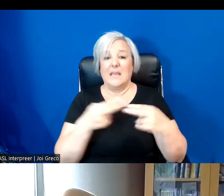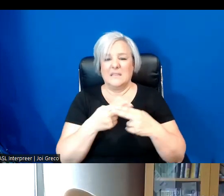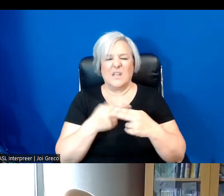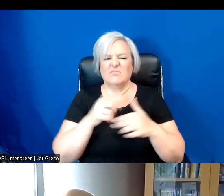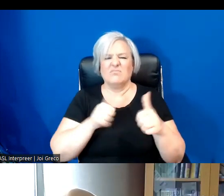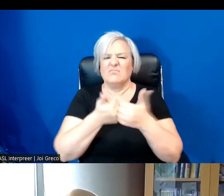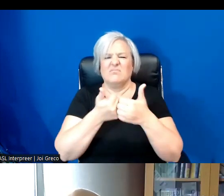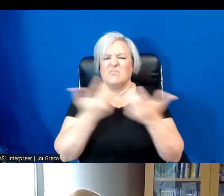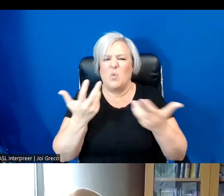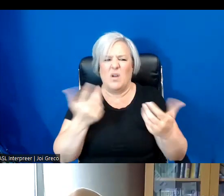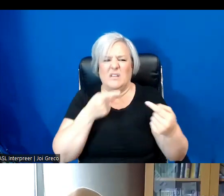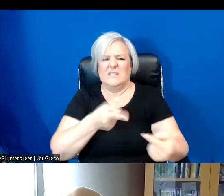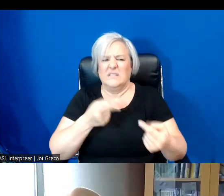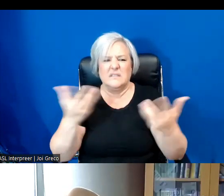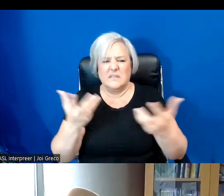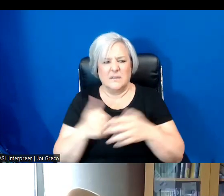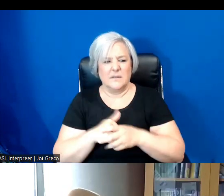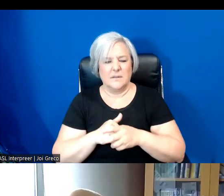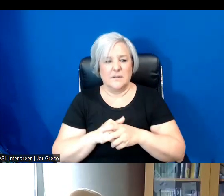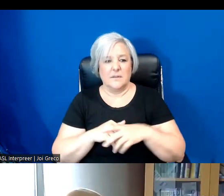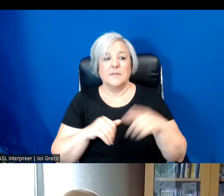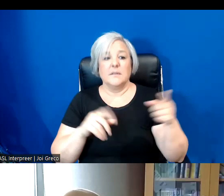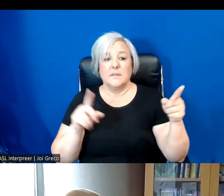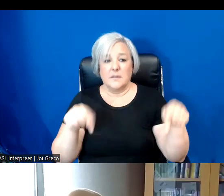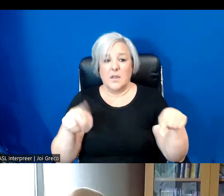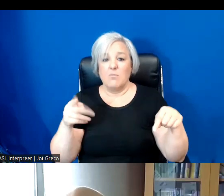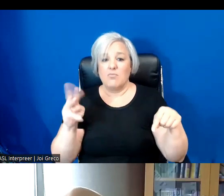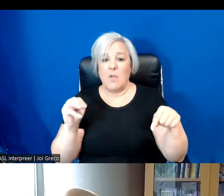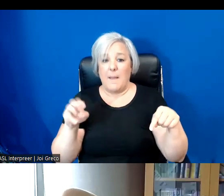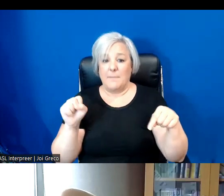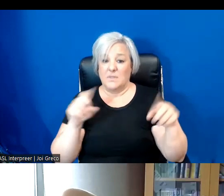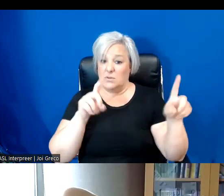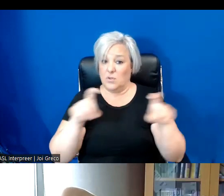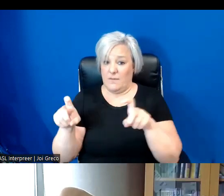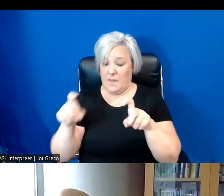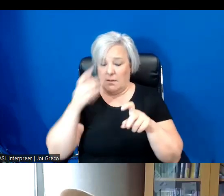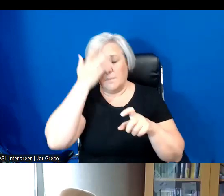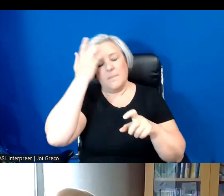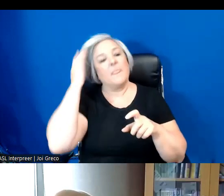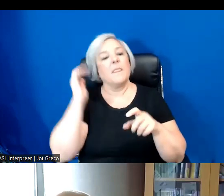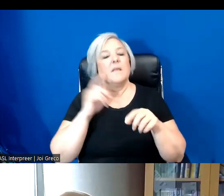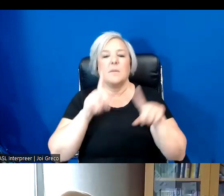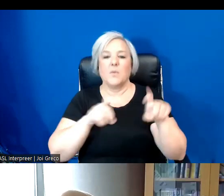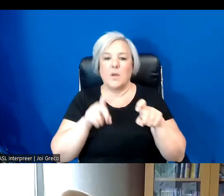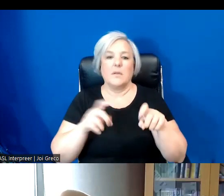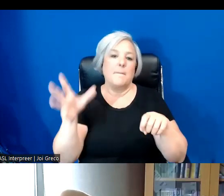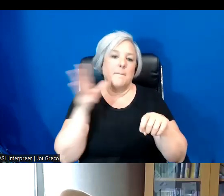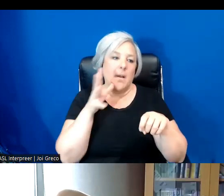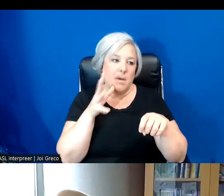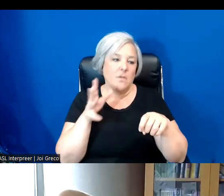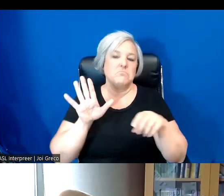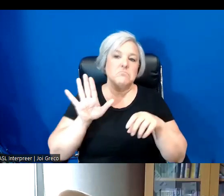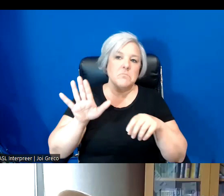challenges are. So on the PRAMS survey, there's questions that asks about the mother to respond about